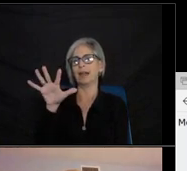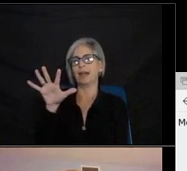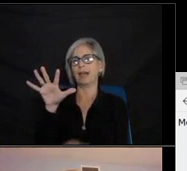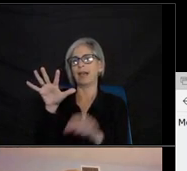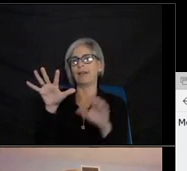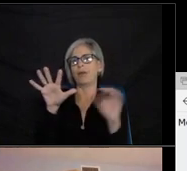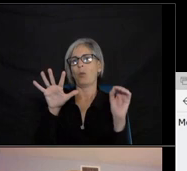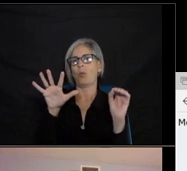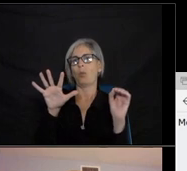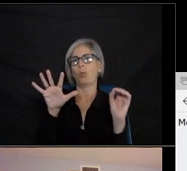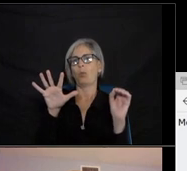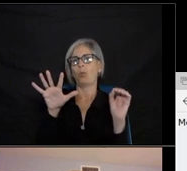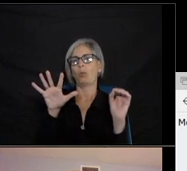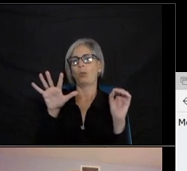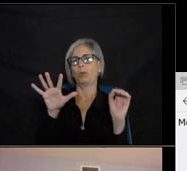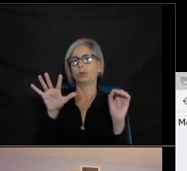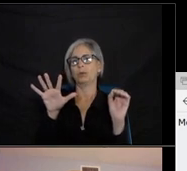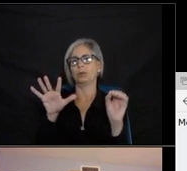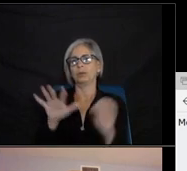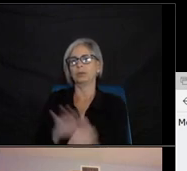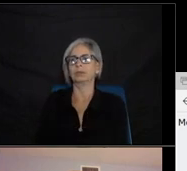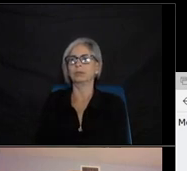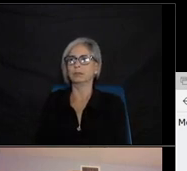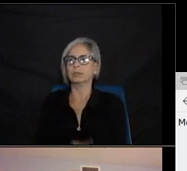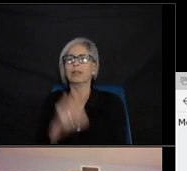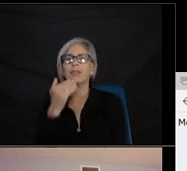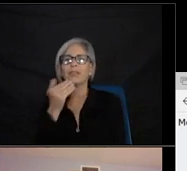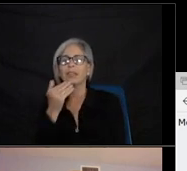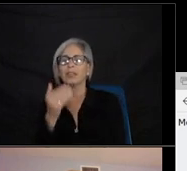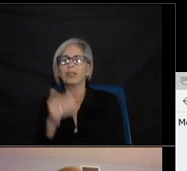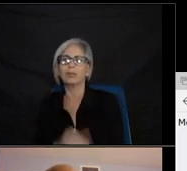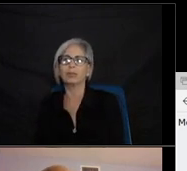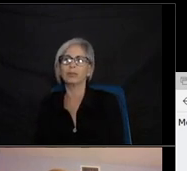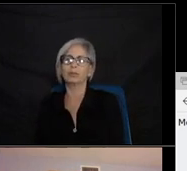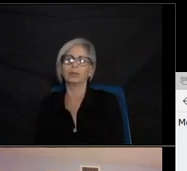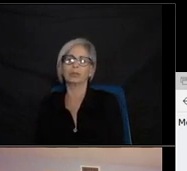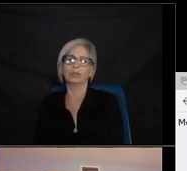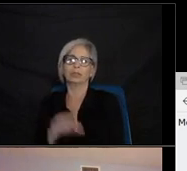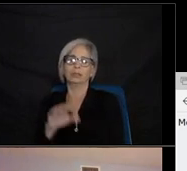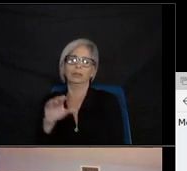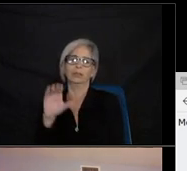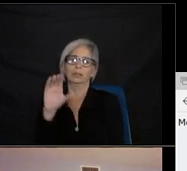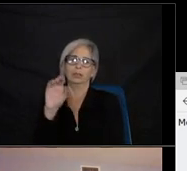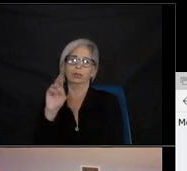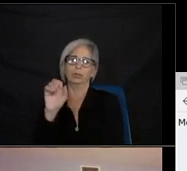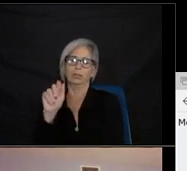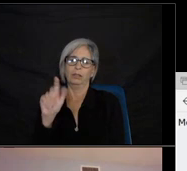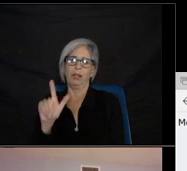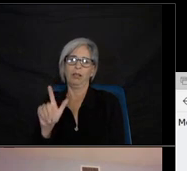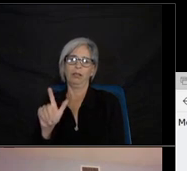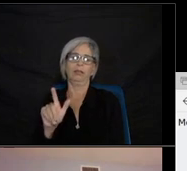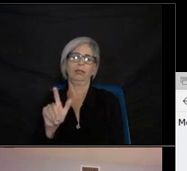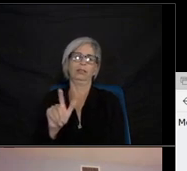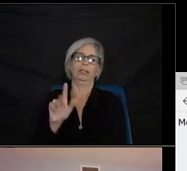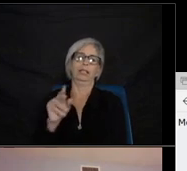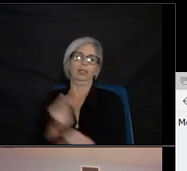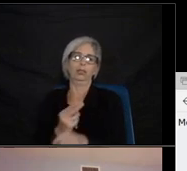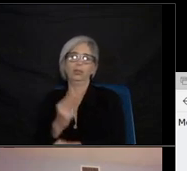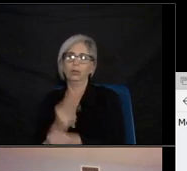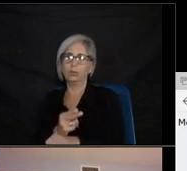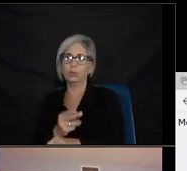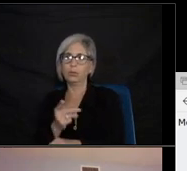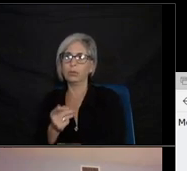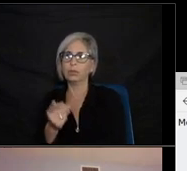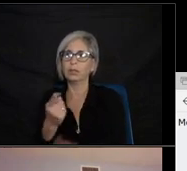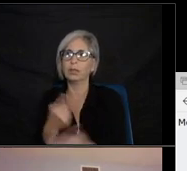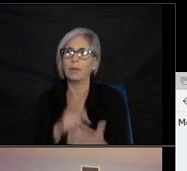you. Thank you. And thank you, Crystal. Commissioner Hay, can you speak to let us know